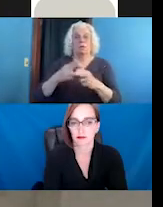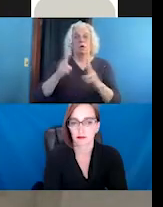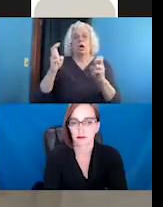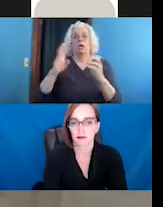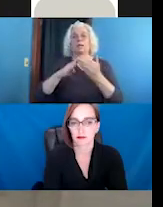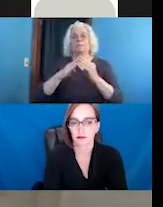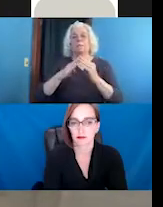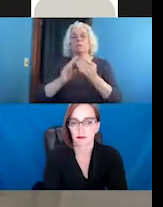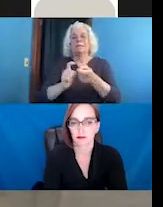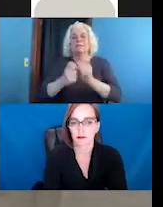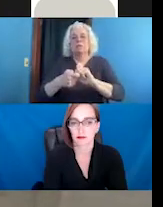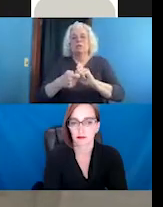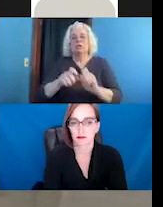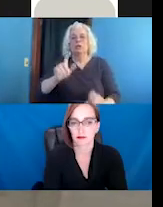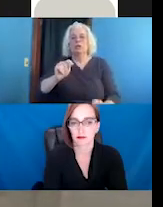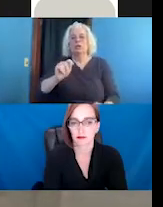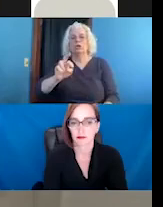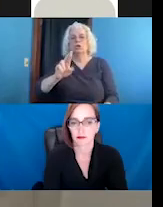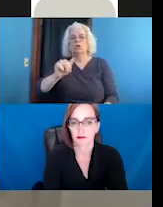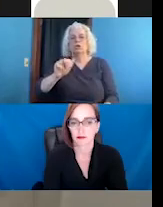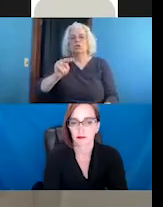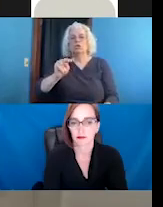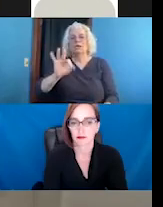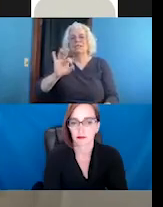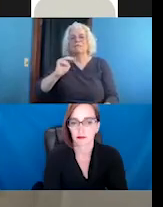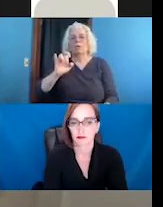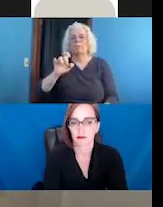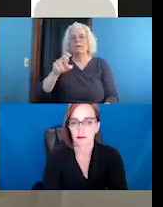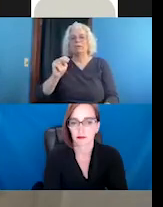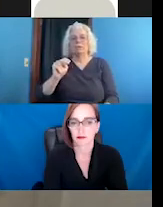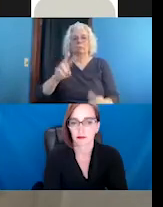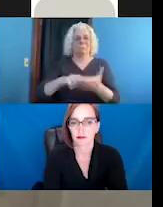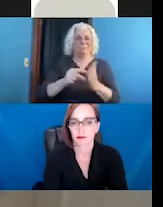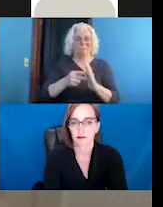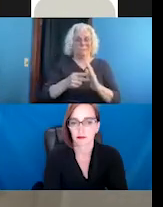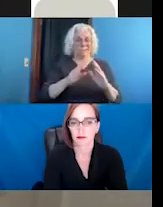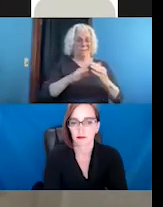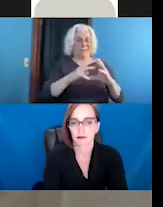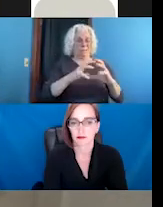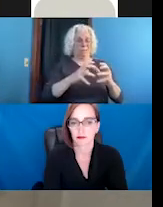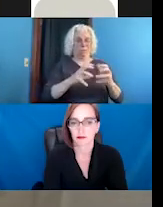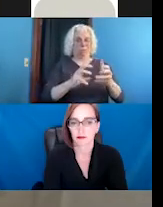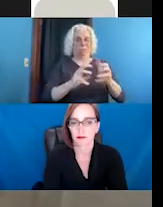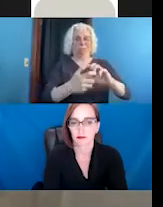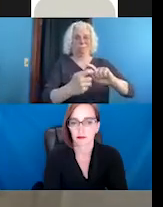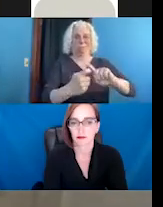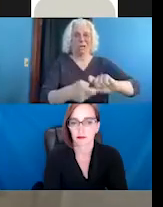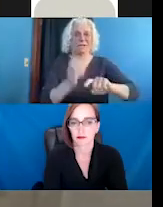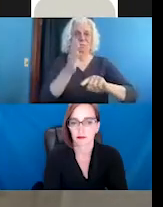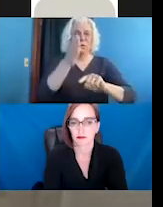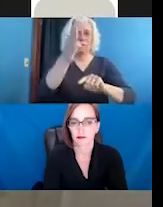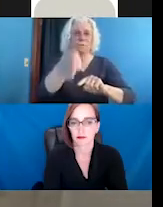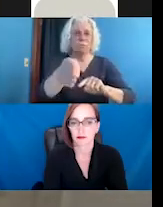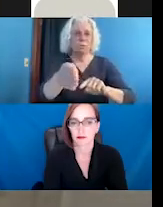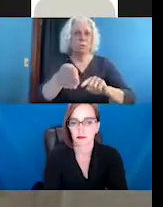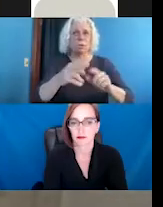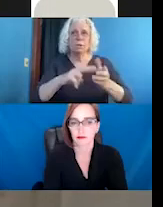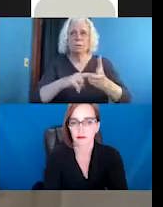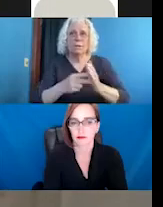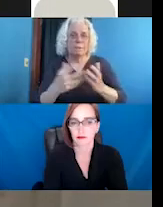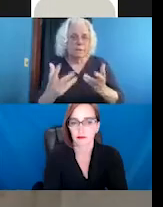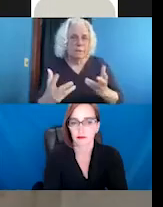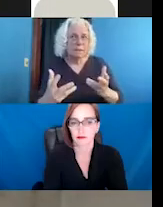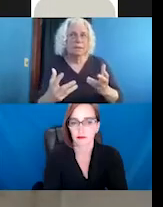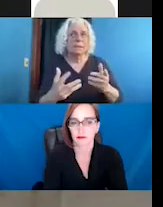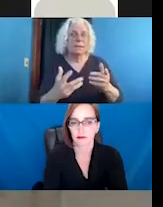it take to transform communities for the future, whether that's the culture of that community, whether it's how businesses and community, gathers